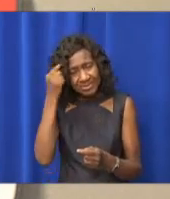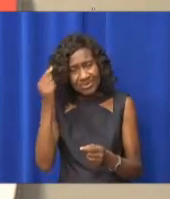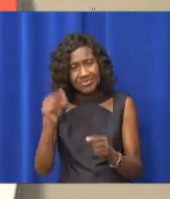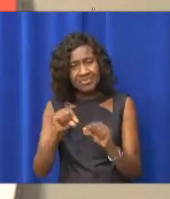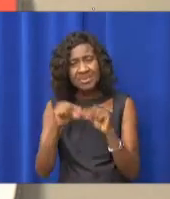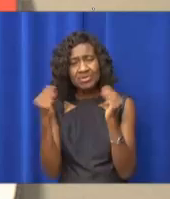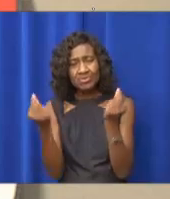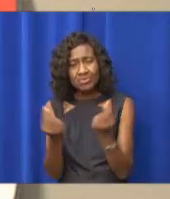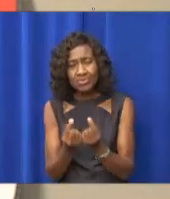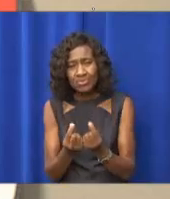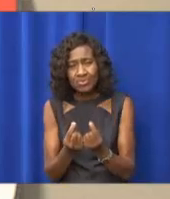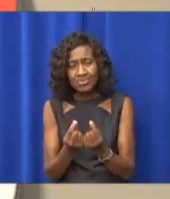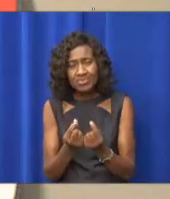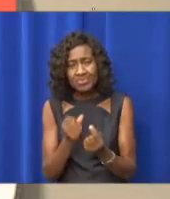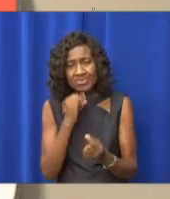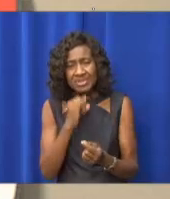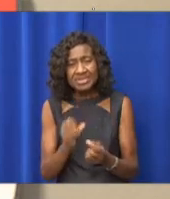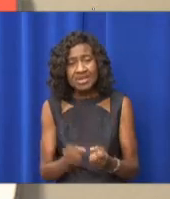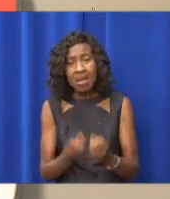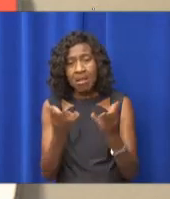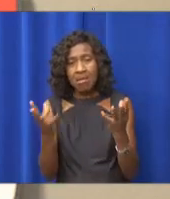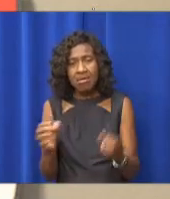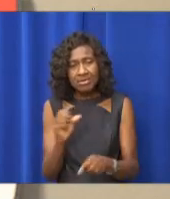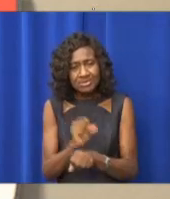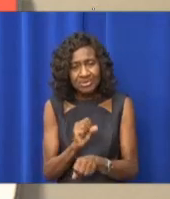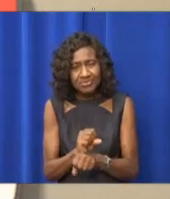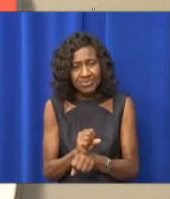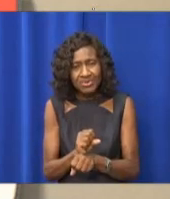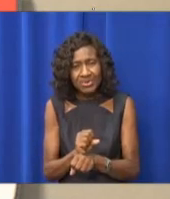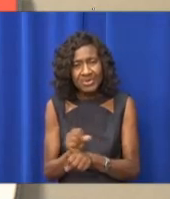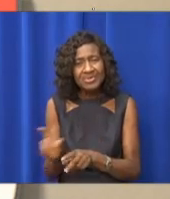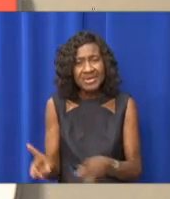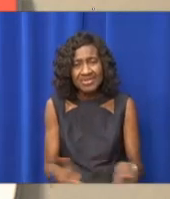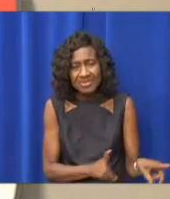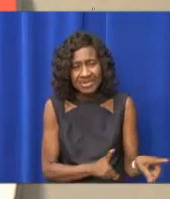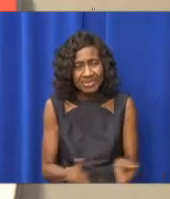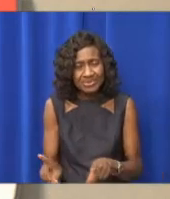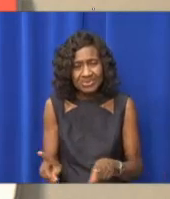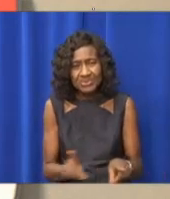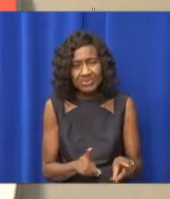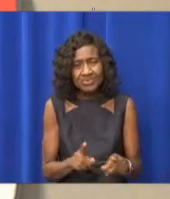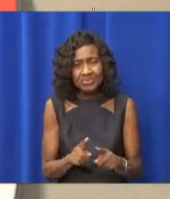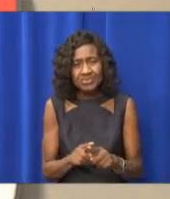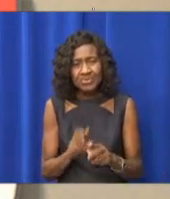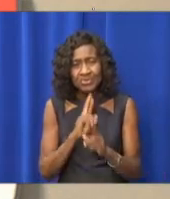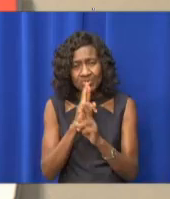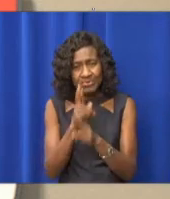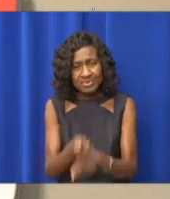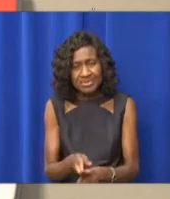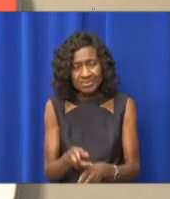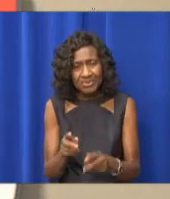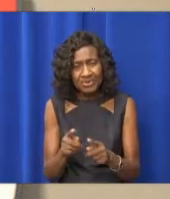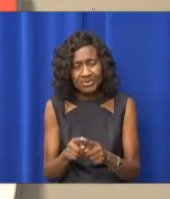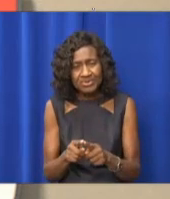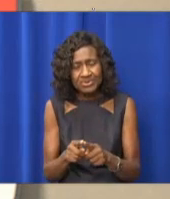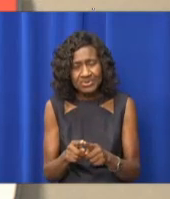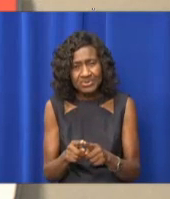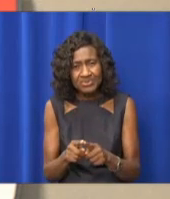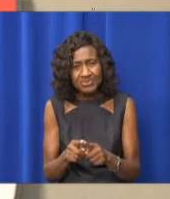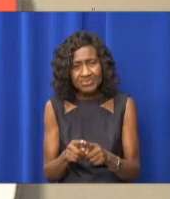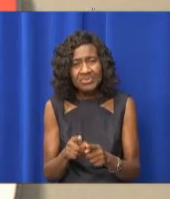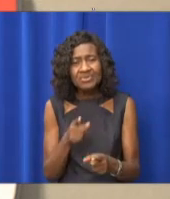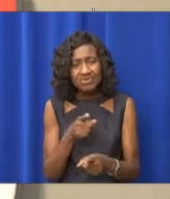what I know is a huge amount of work going on behind the scenes to respond to this quite